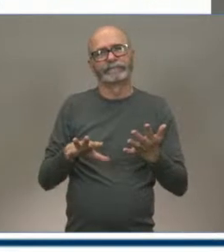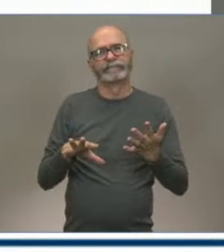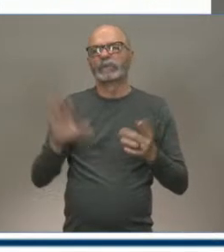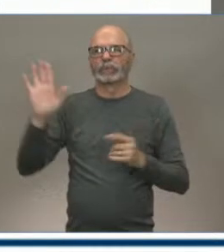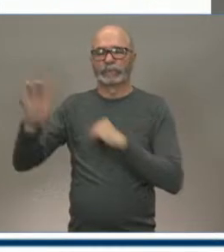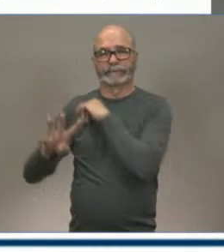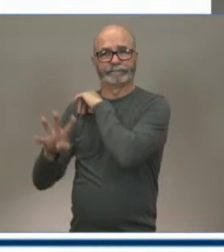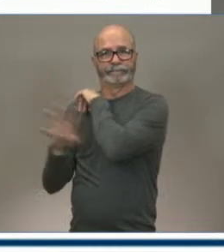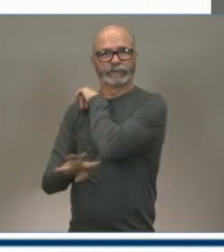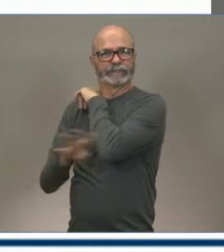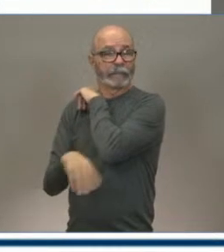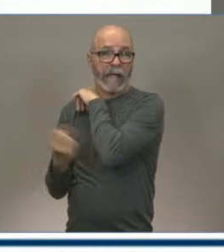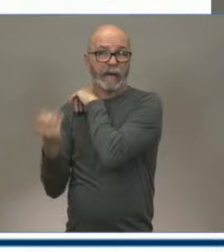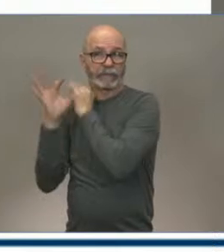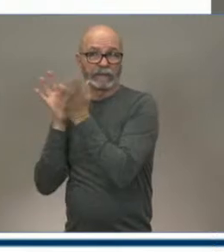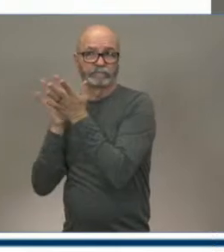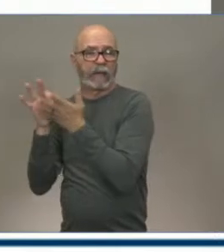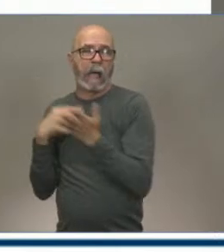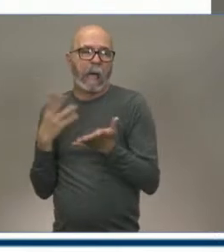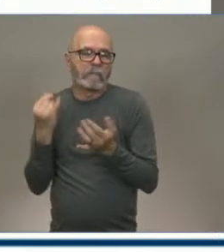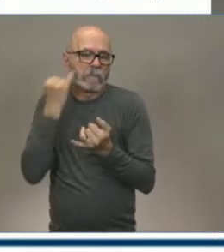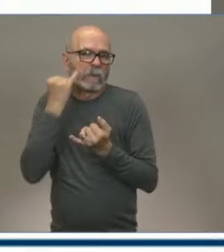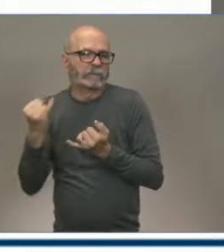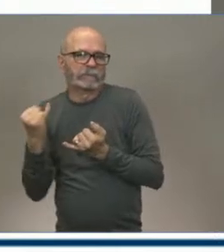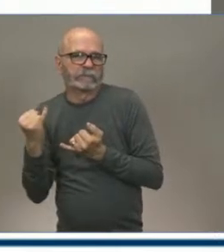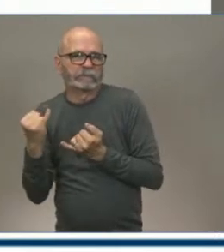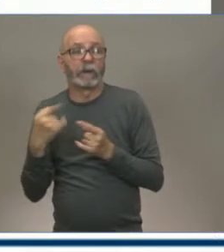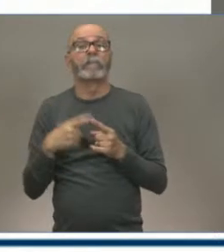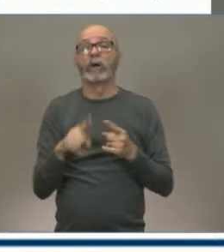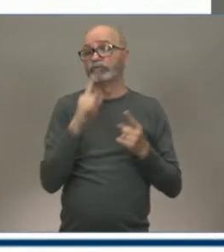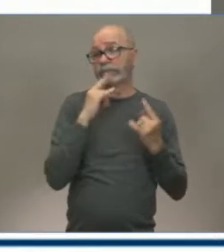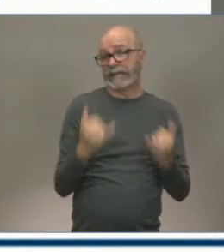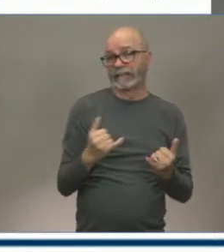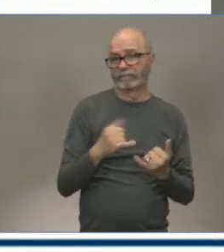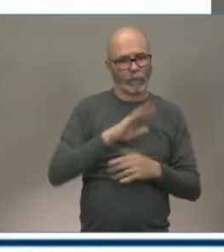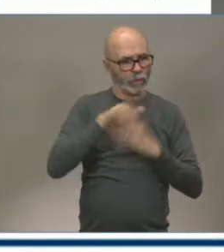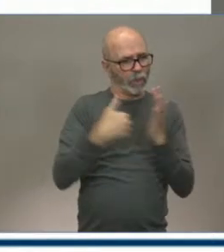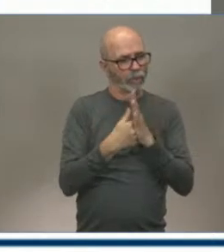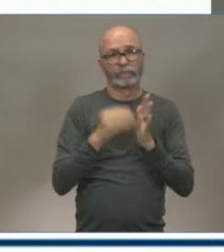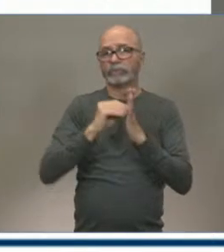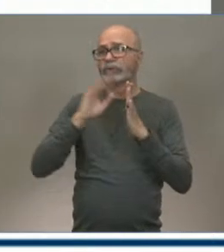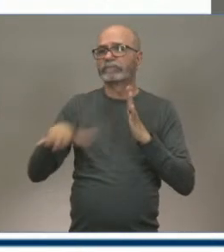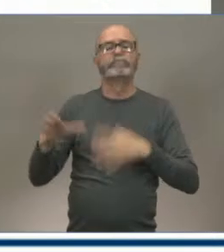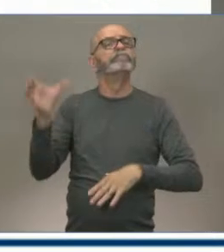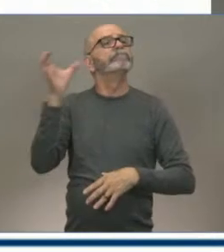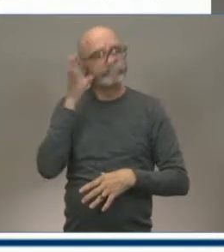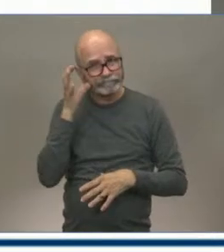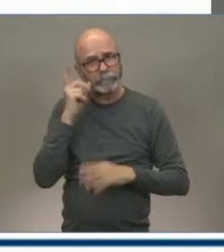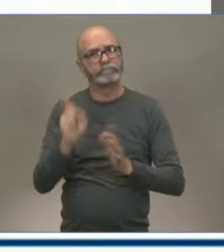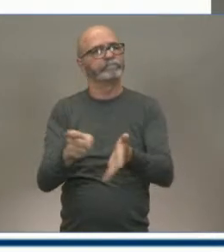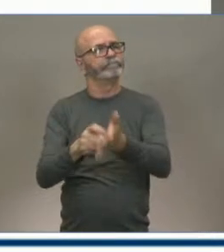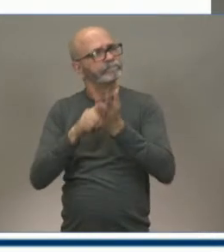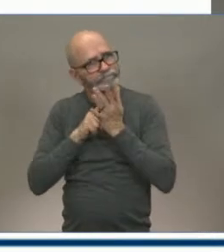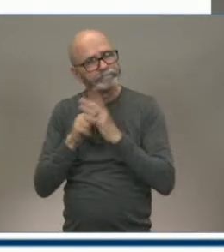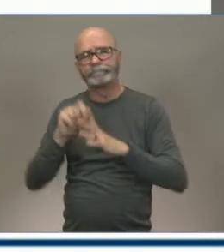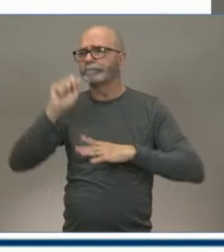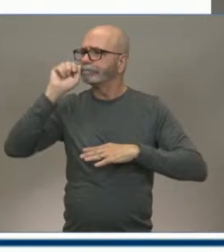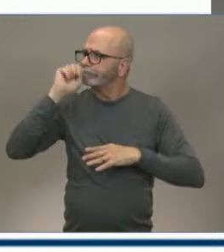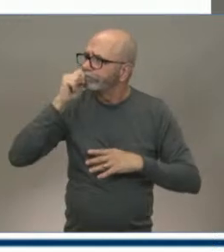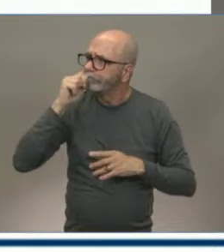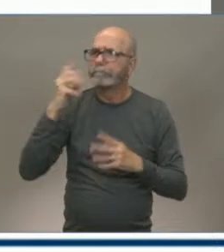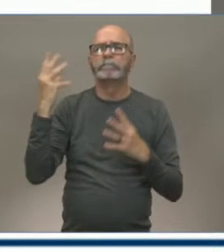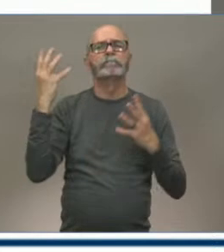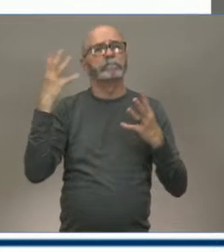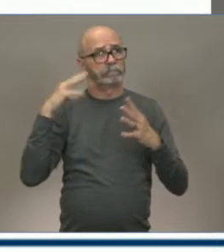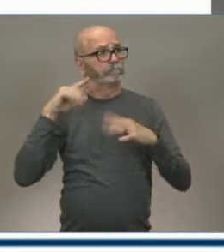do know the majority of students complied with the requirement for testing. We would hope that now it's a